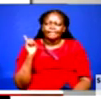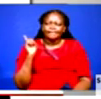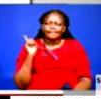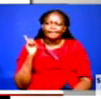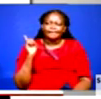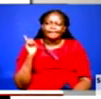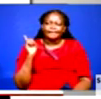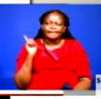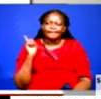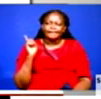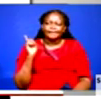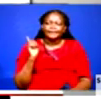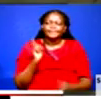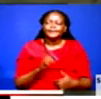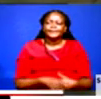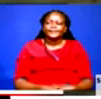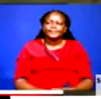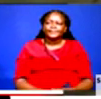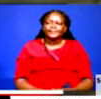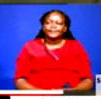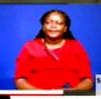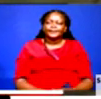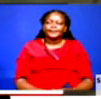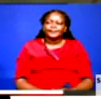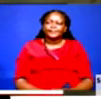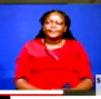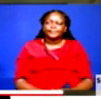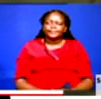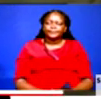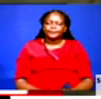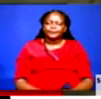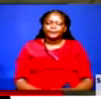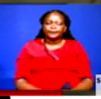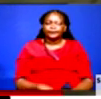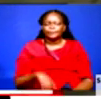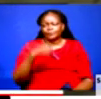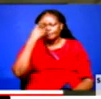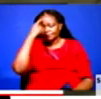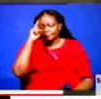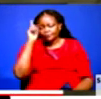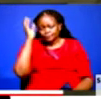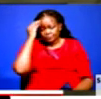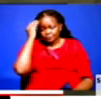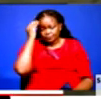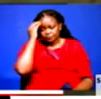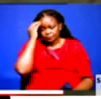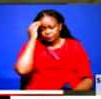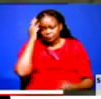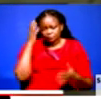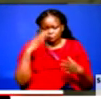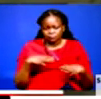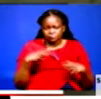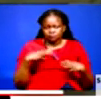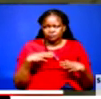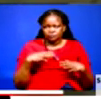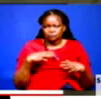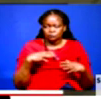28%, and Meru 24%. For the no education people,